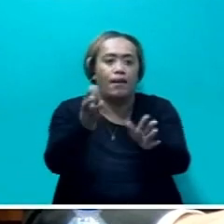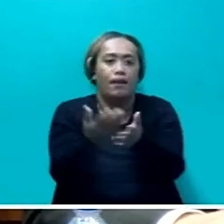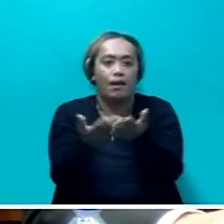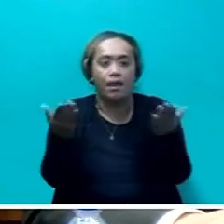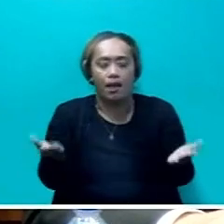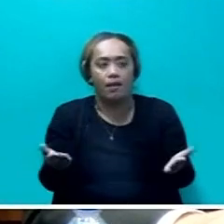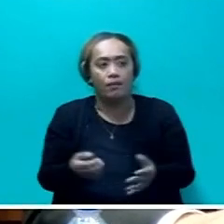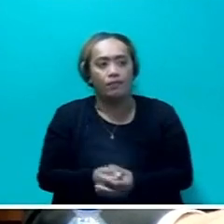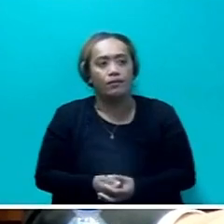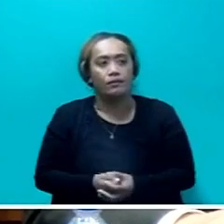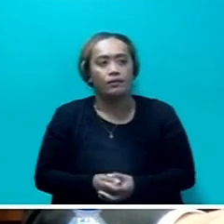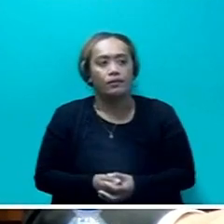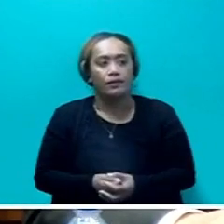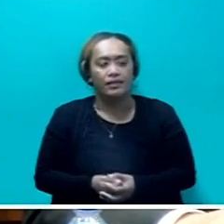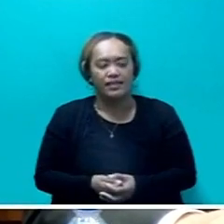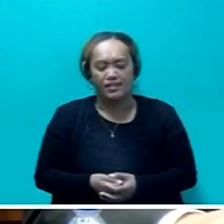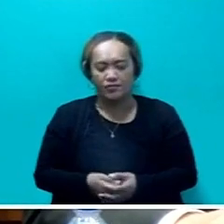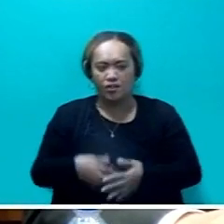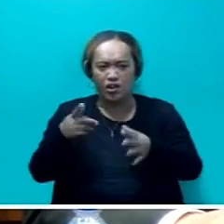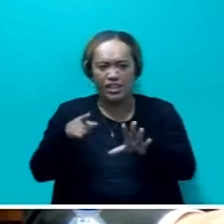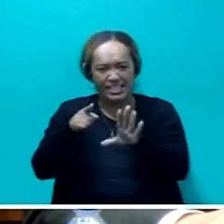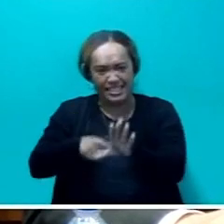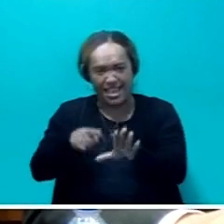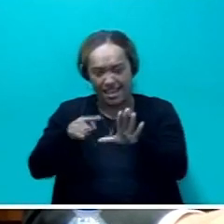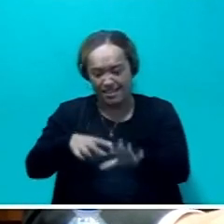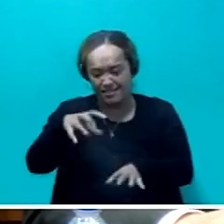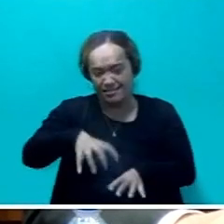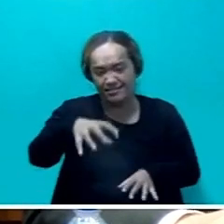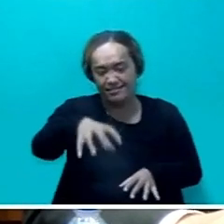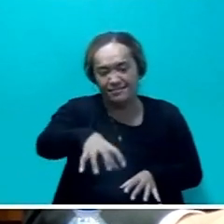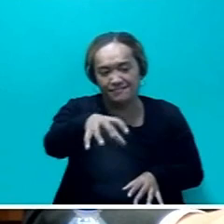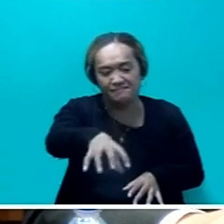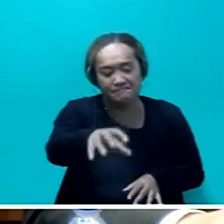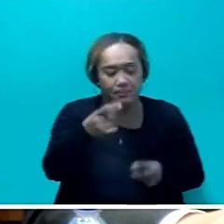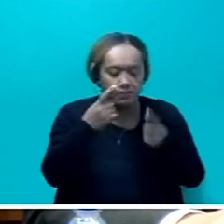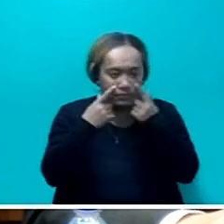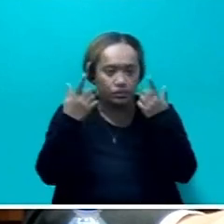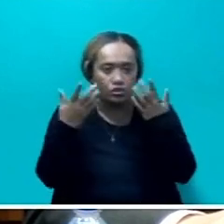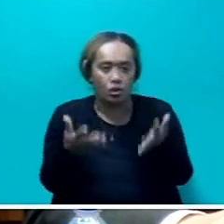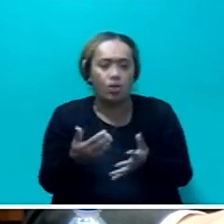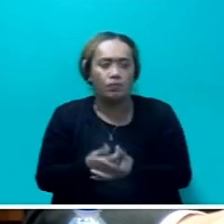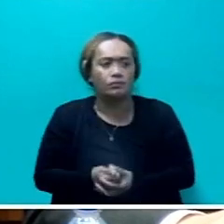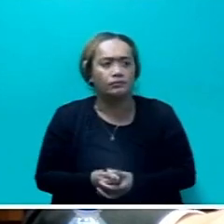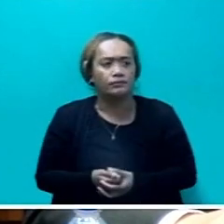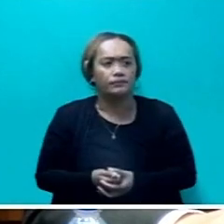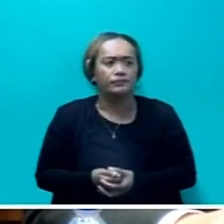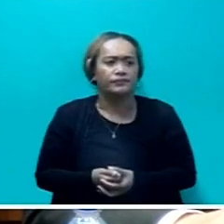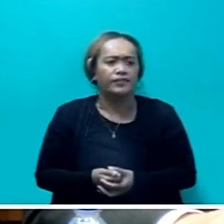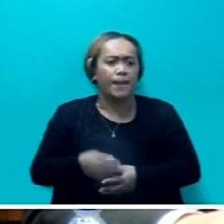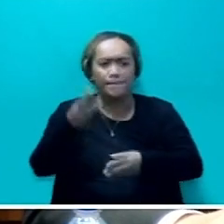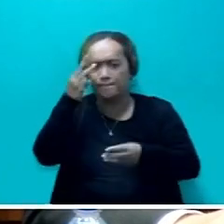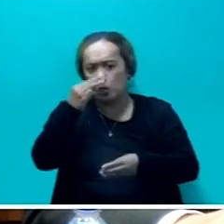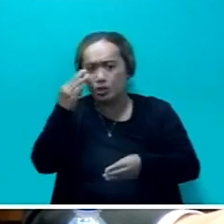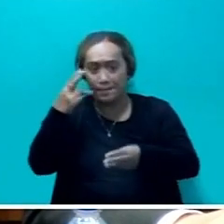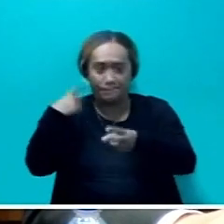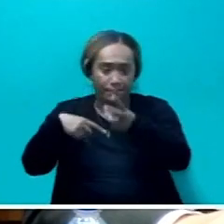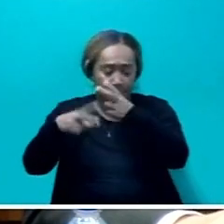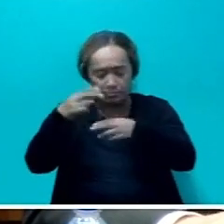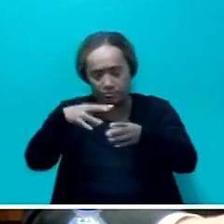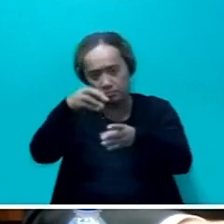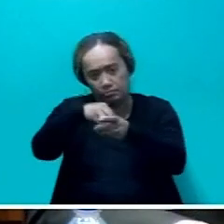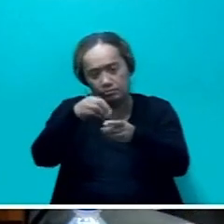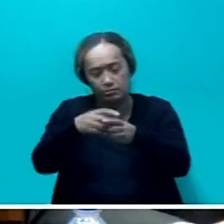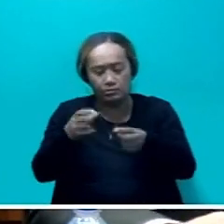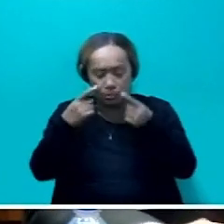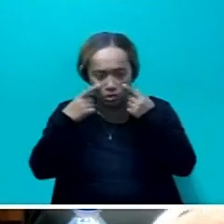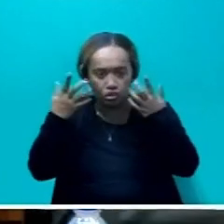progress of many descendants of the Girmitia. Archives to complete and launch digital plantation register